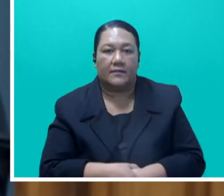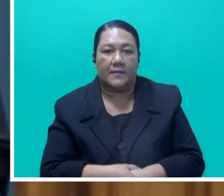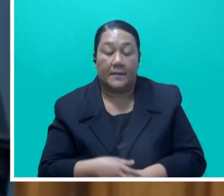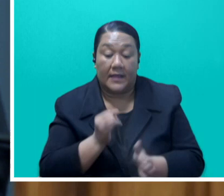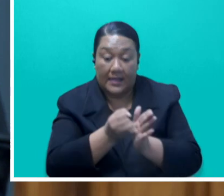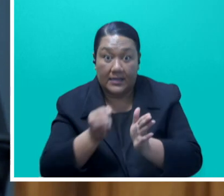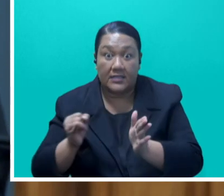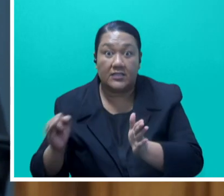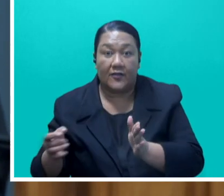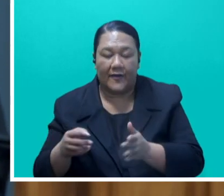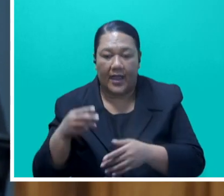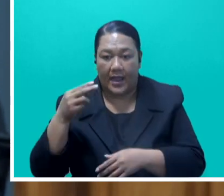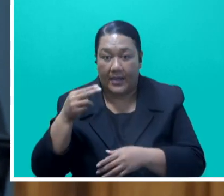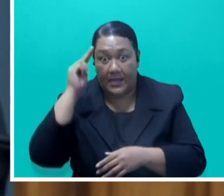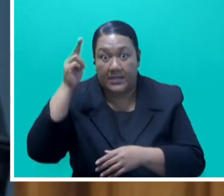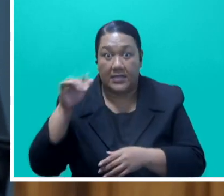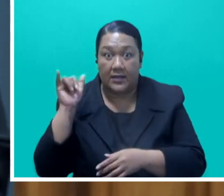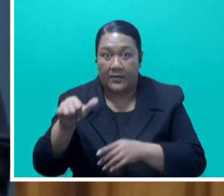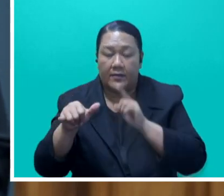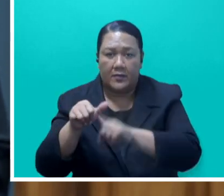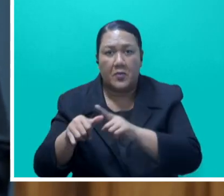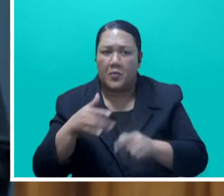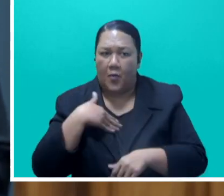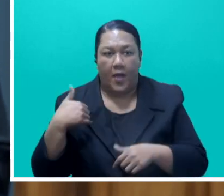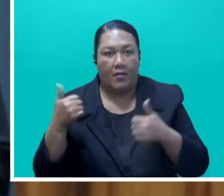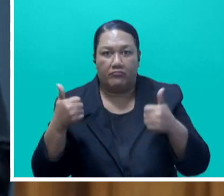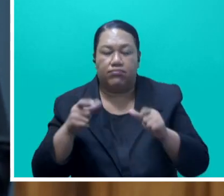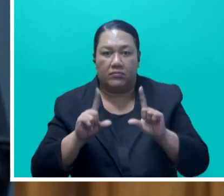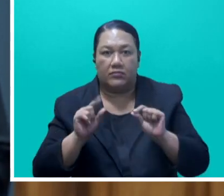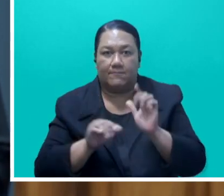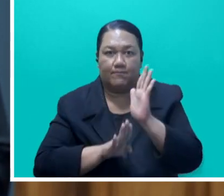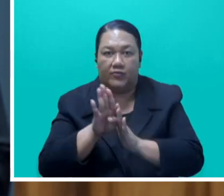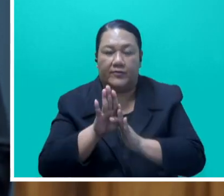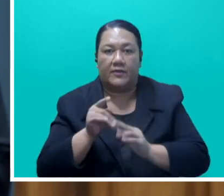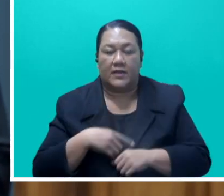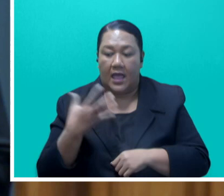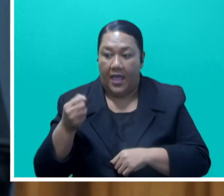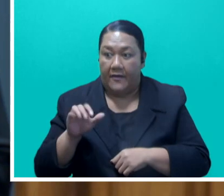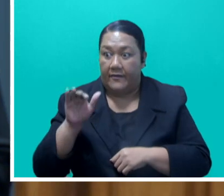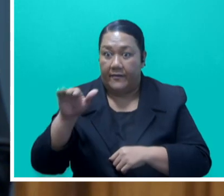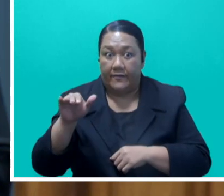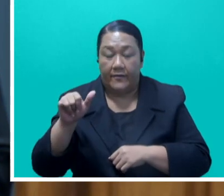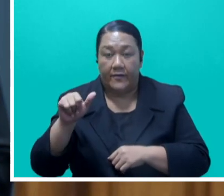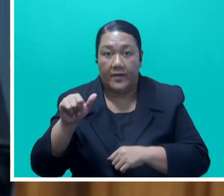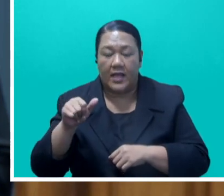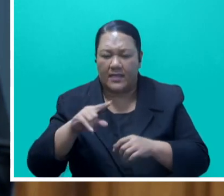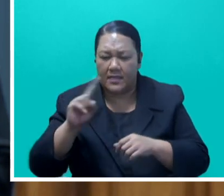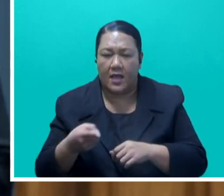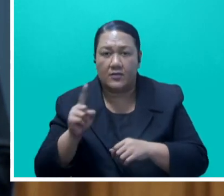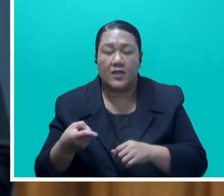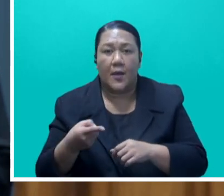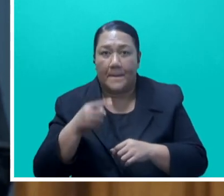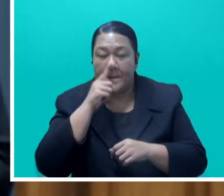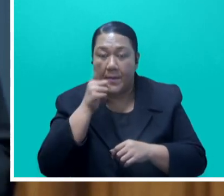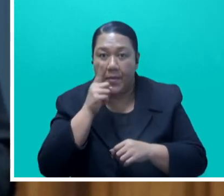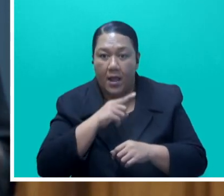industry, our national airline, have all done wonderfully well. We can see this in the stellar recovery that has today allowed thousands of our people to return